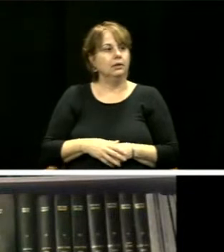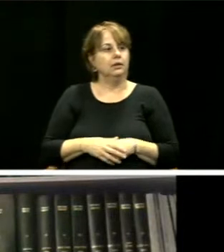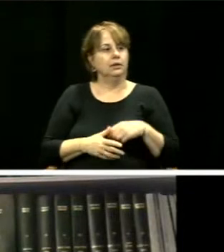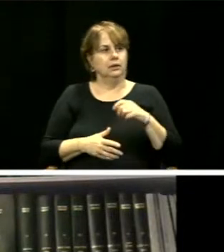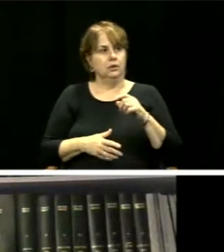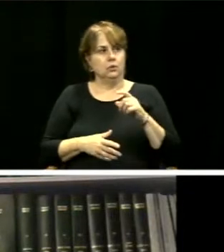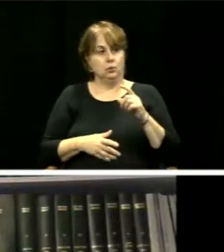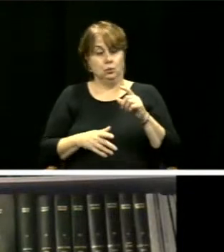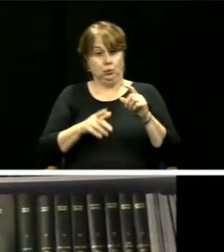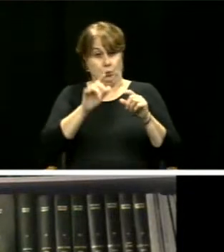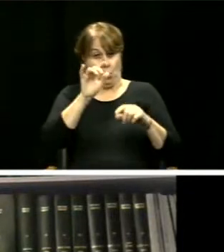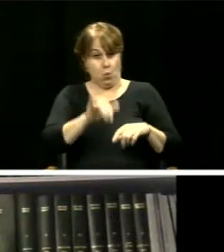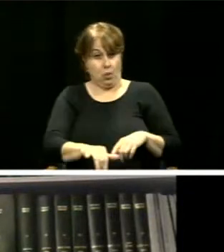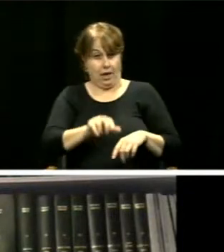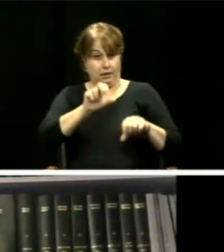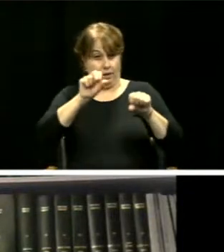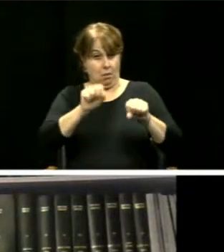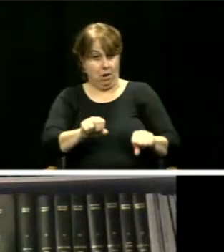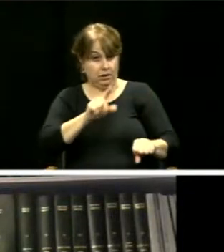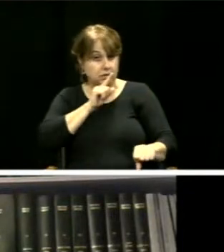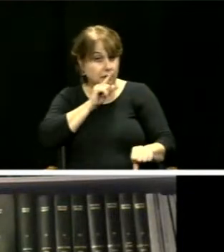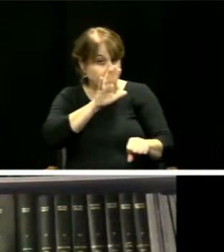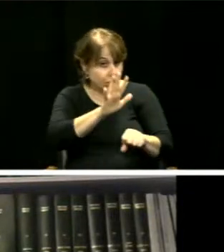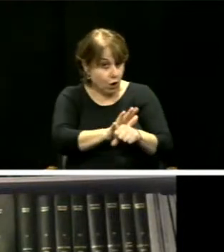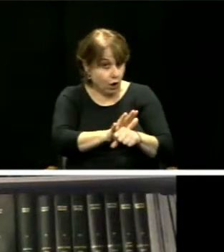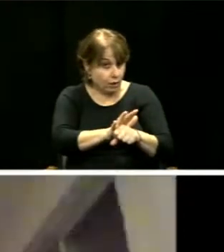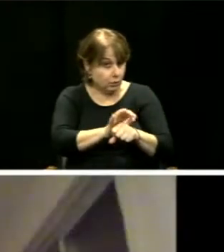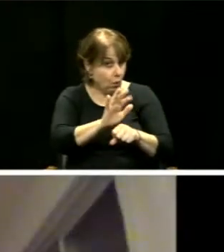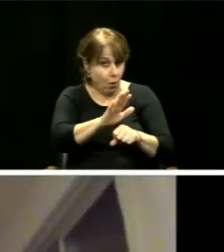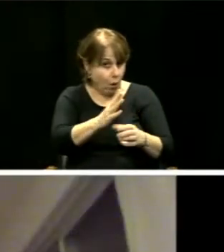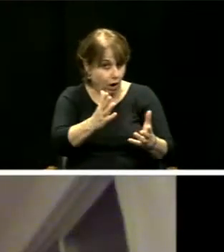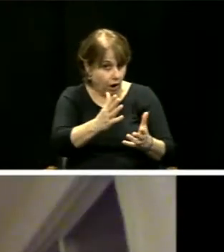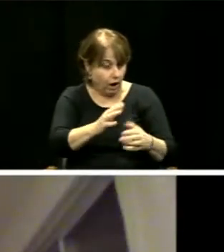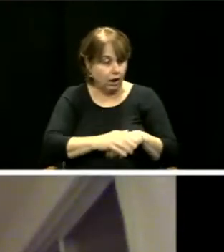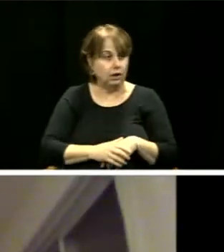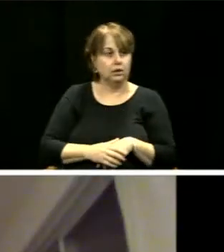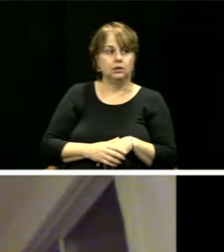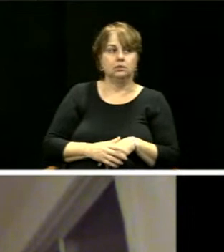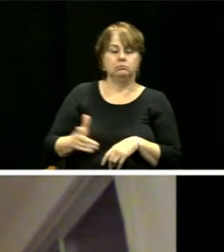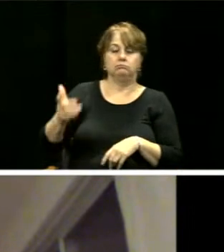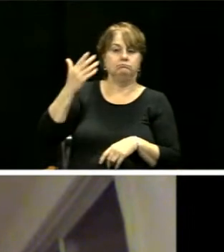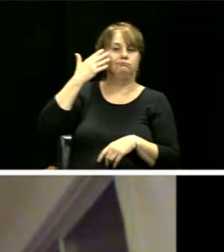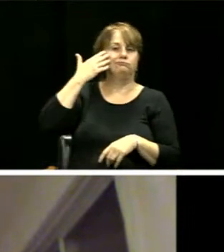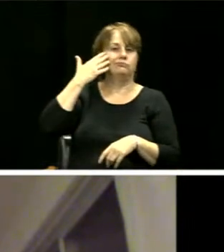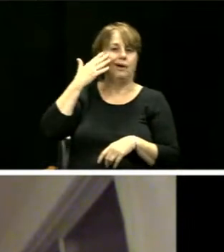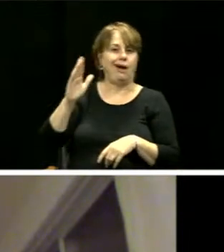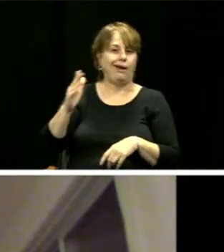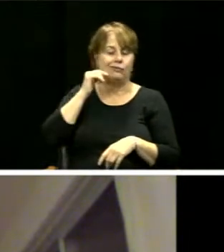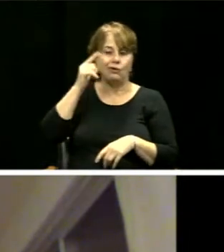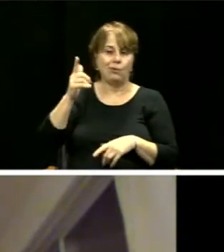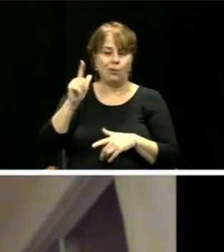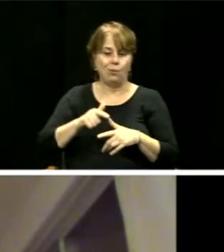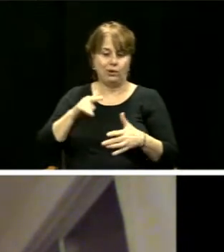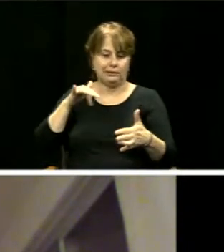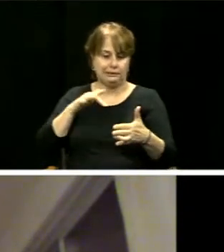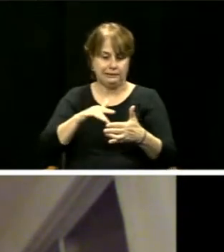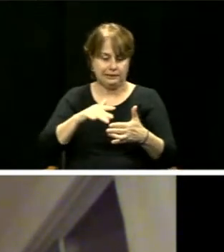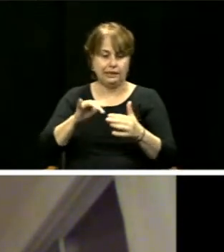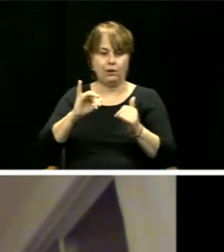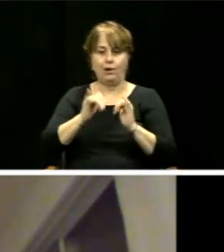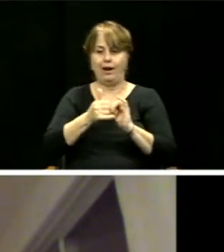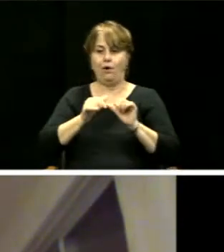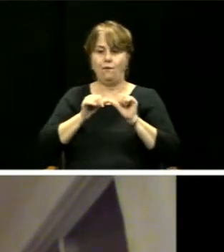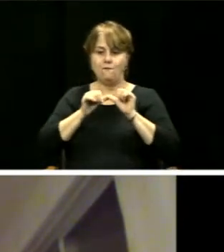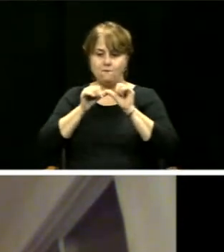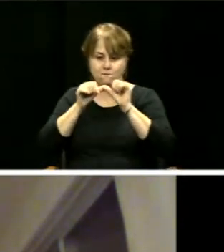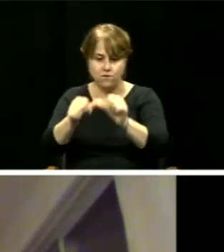The capacity has been confirmed? So I don't know what my Loaning Broom study included for how far down on